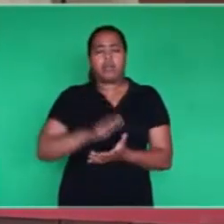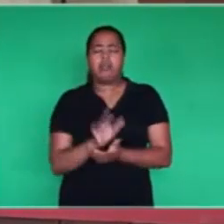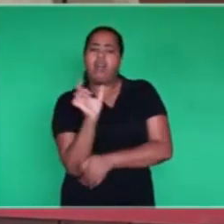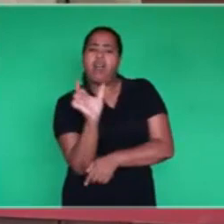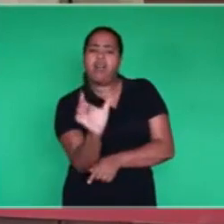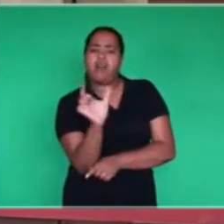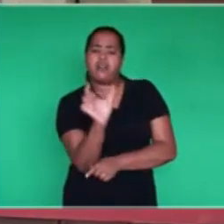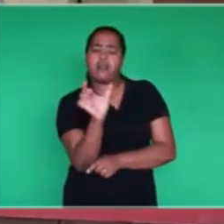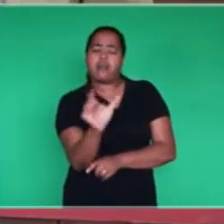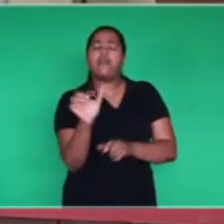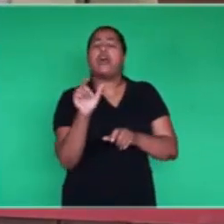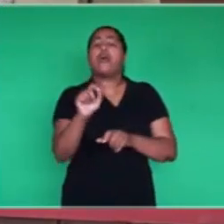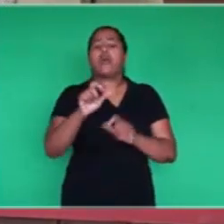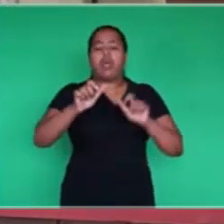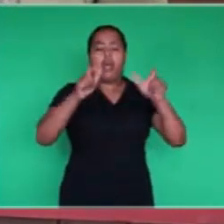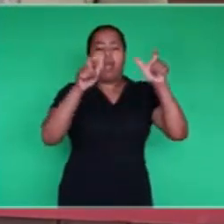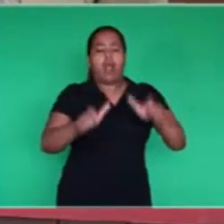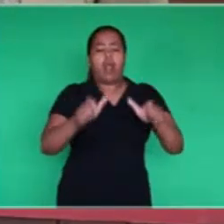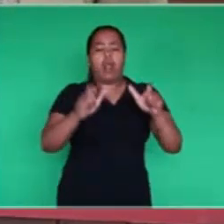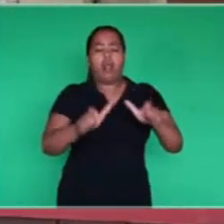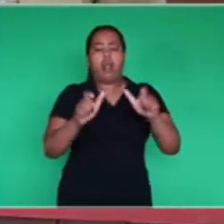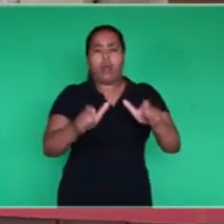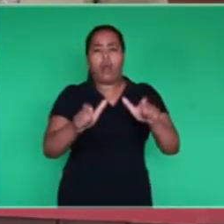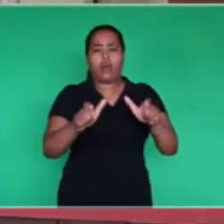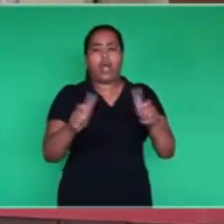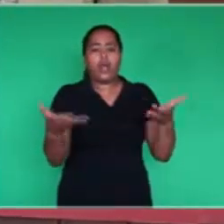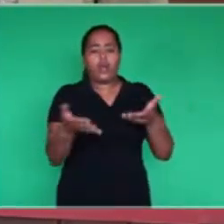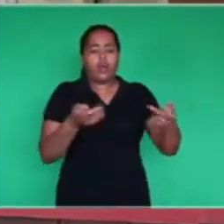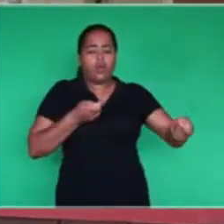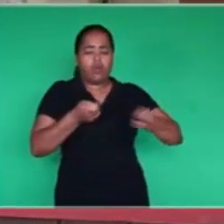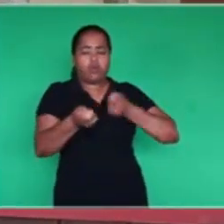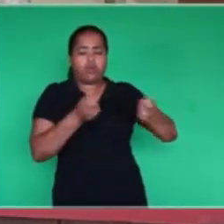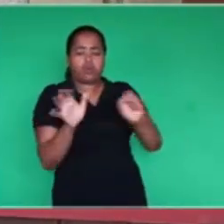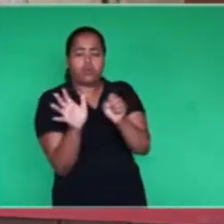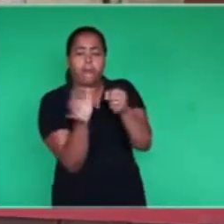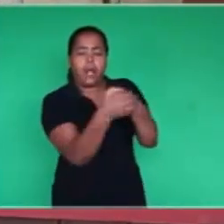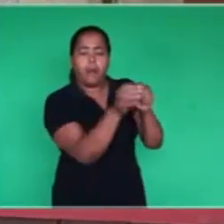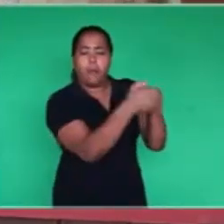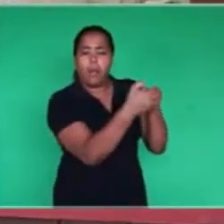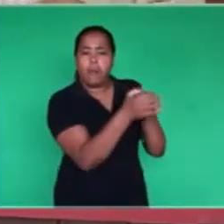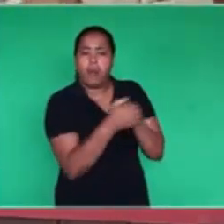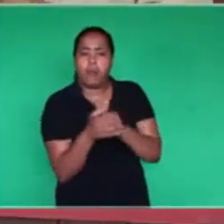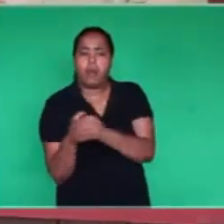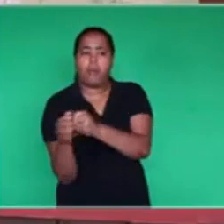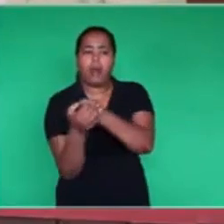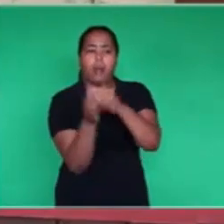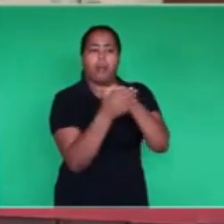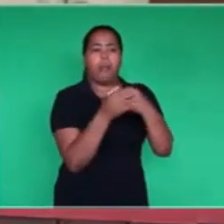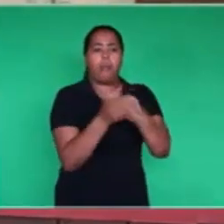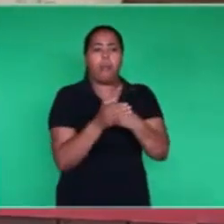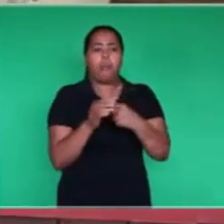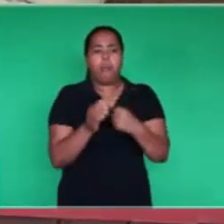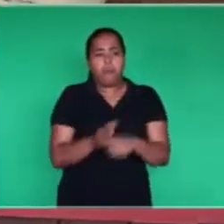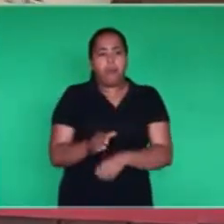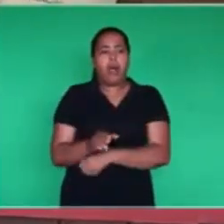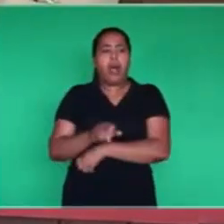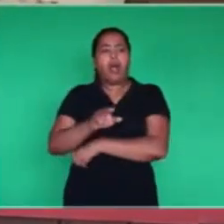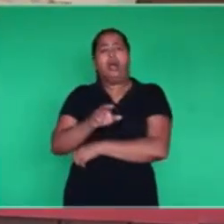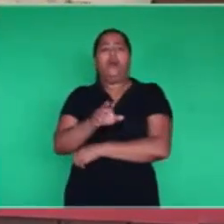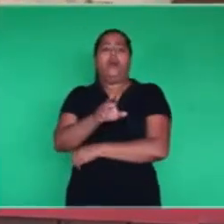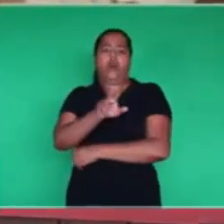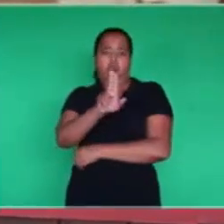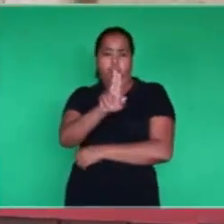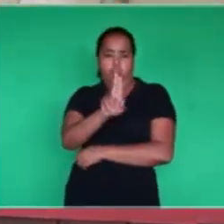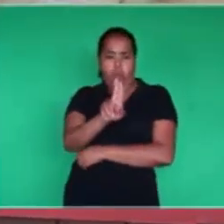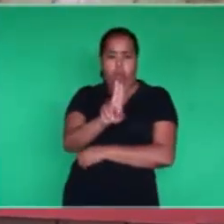the Word of God are actually regions of the Soviet Union. It is an ideology, for